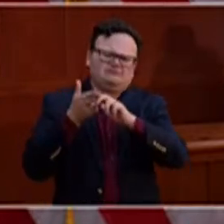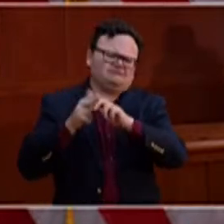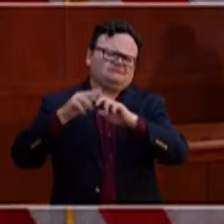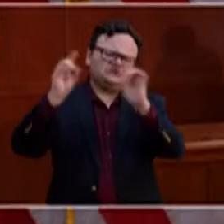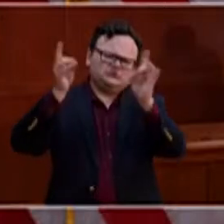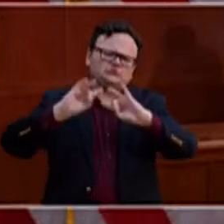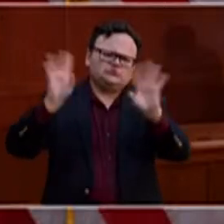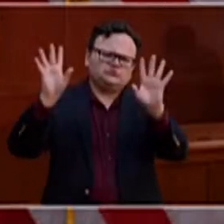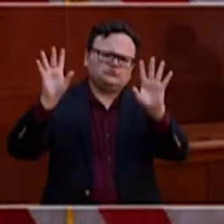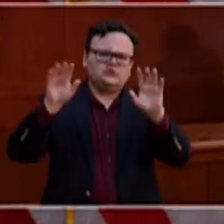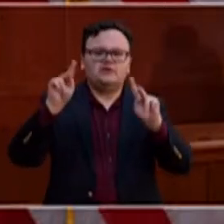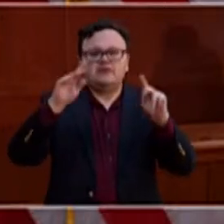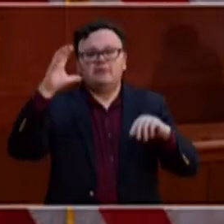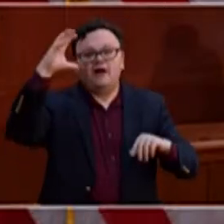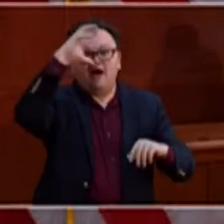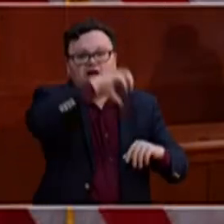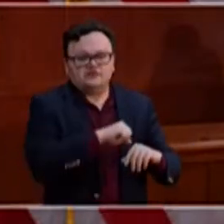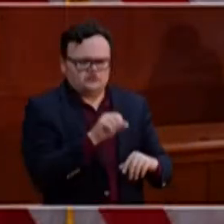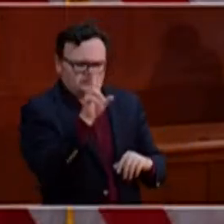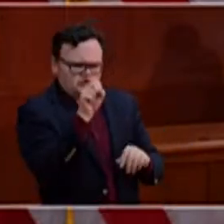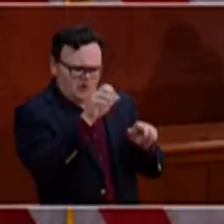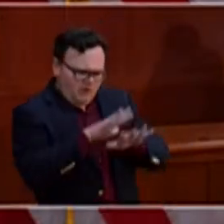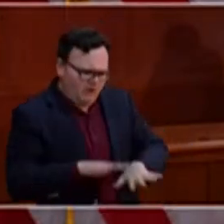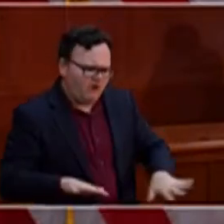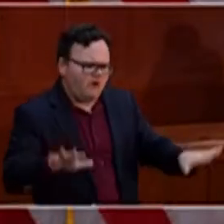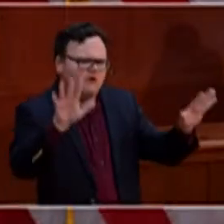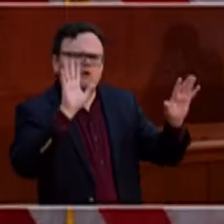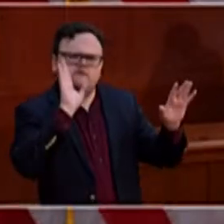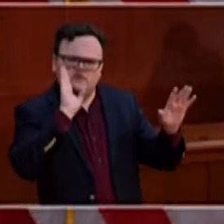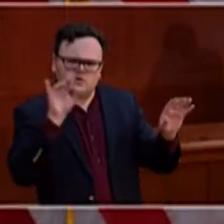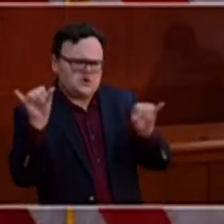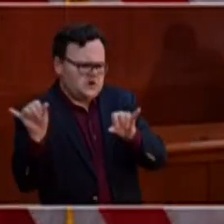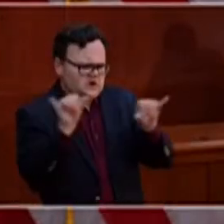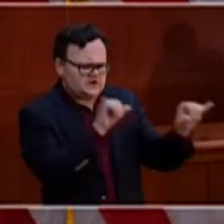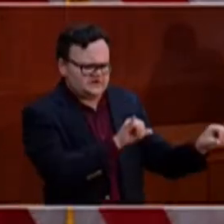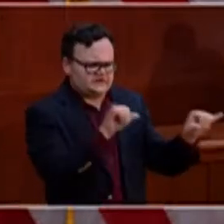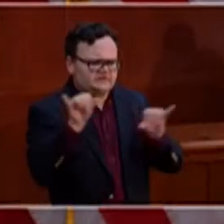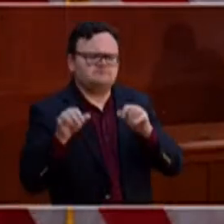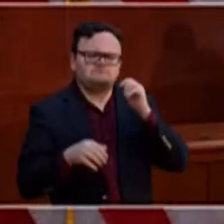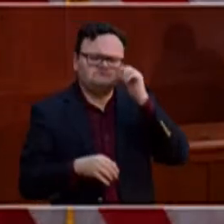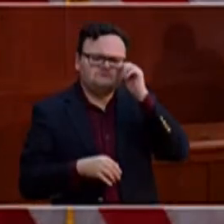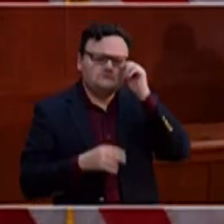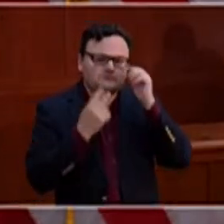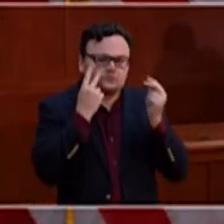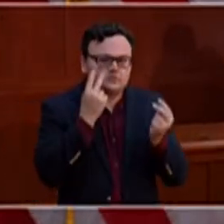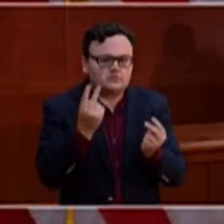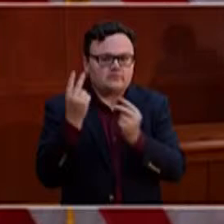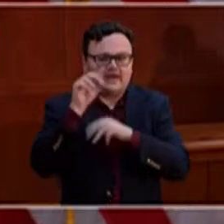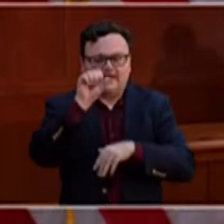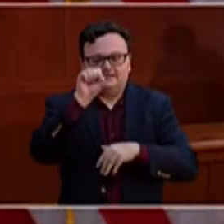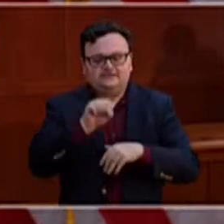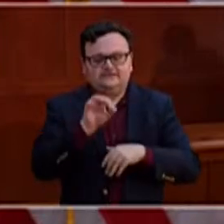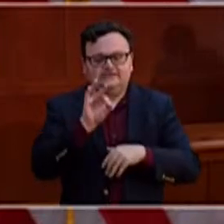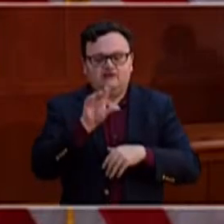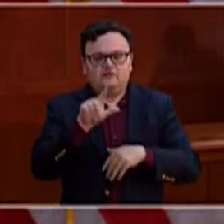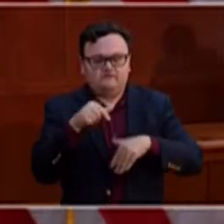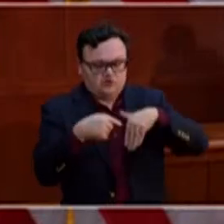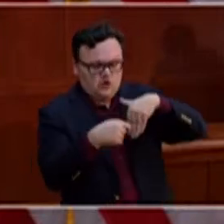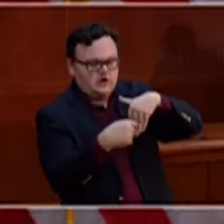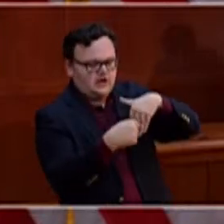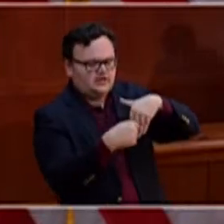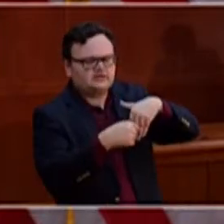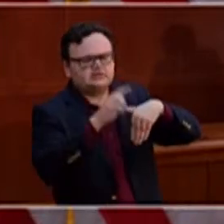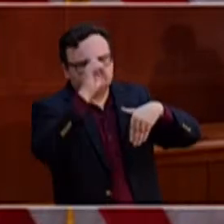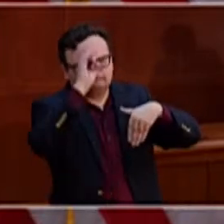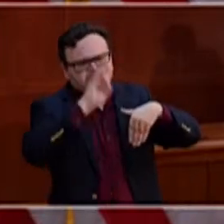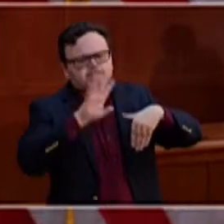same kind of curve. And in Florida, looking back, we had South Florida that had most of the